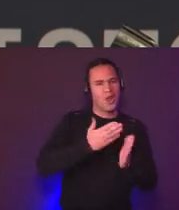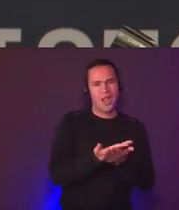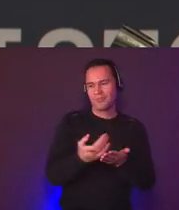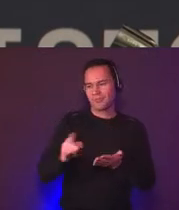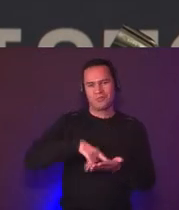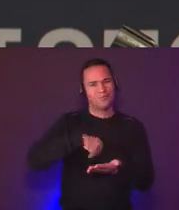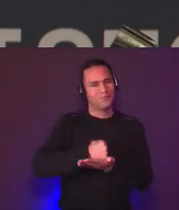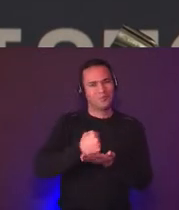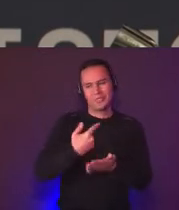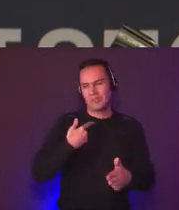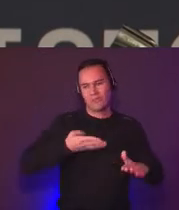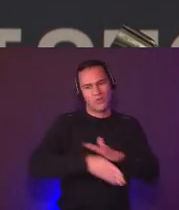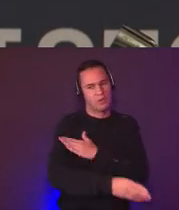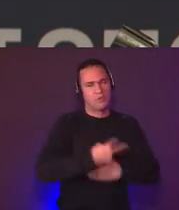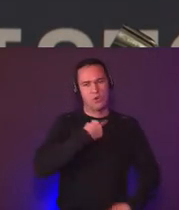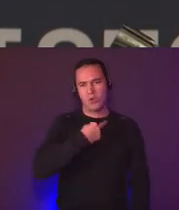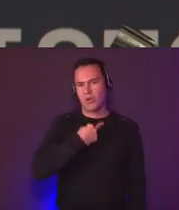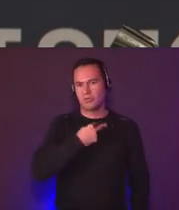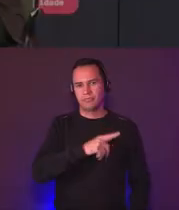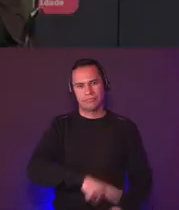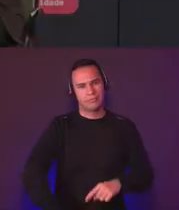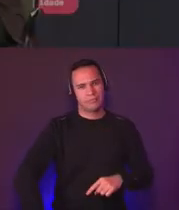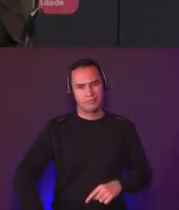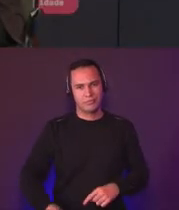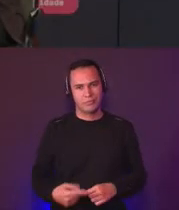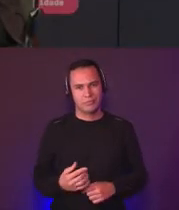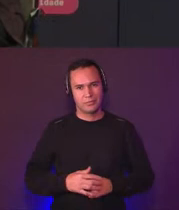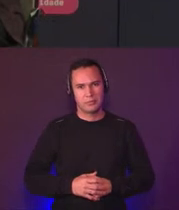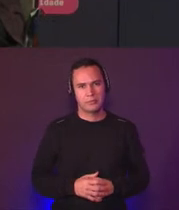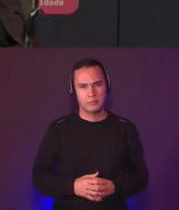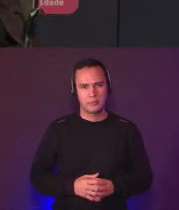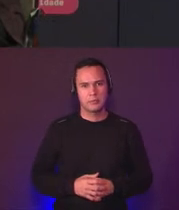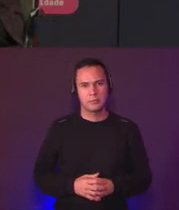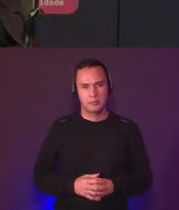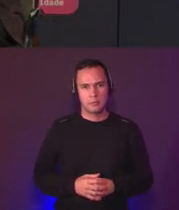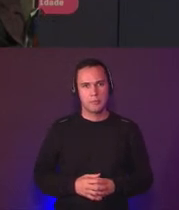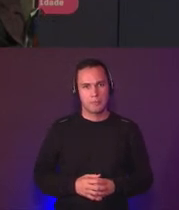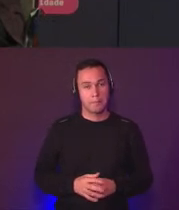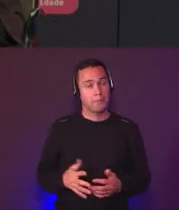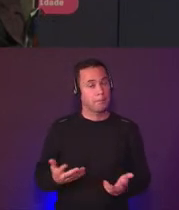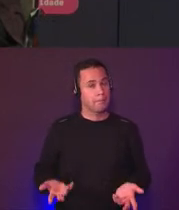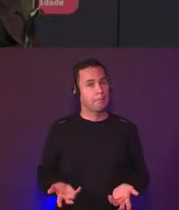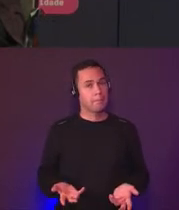a race for him to identify with on the form. And so that jump started